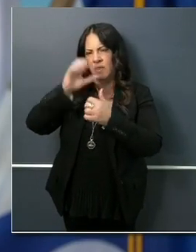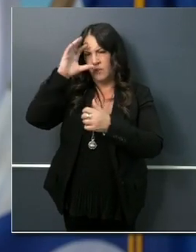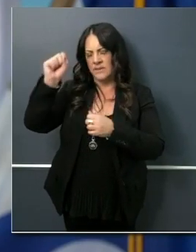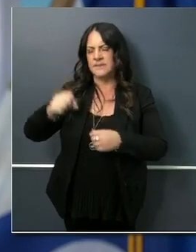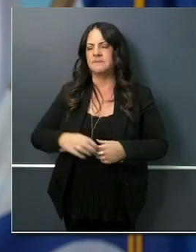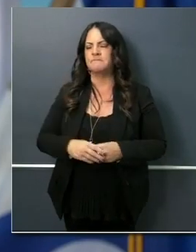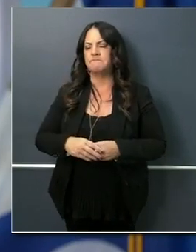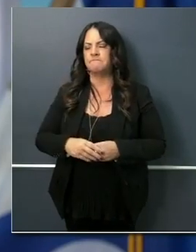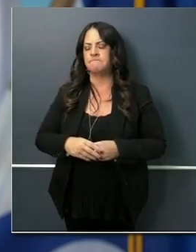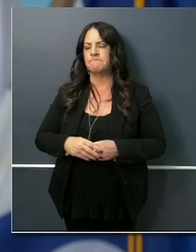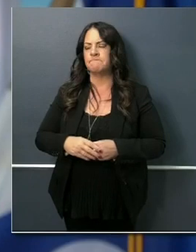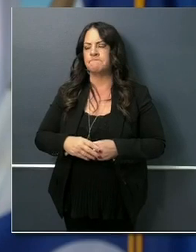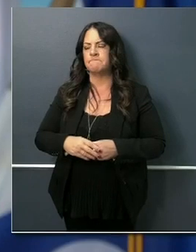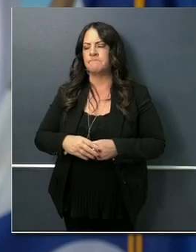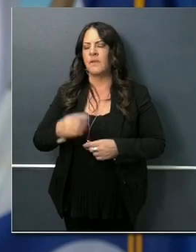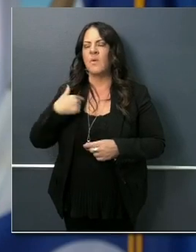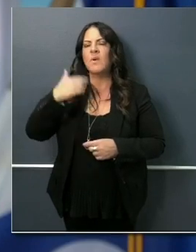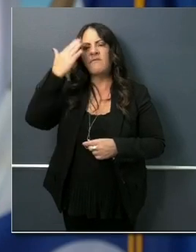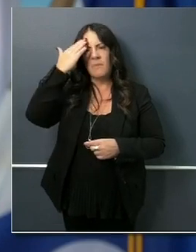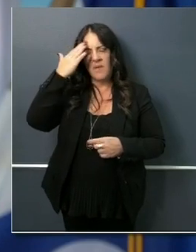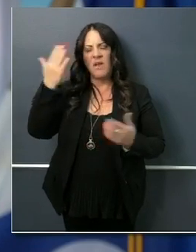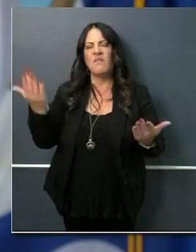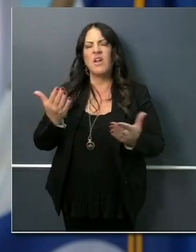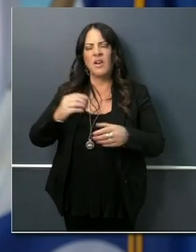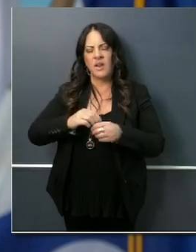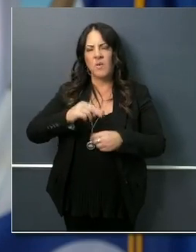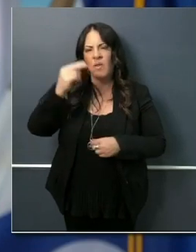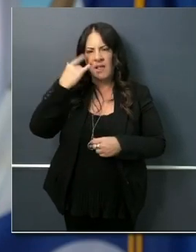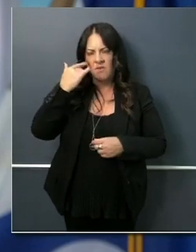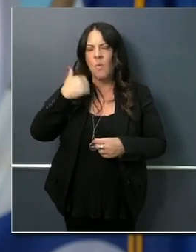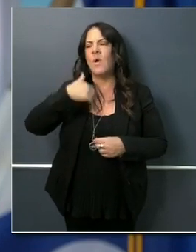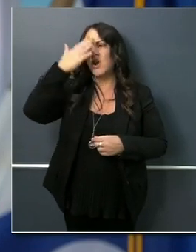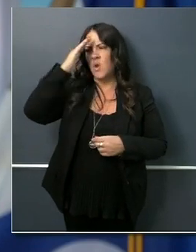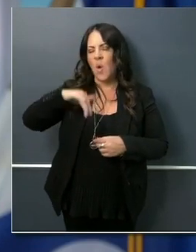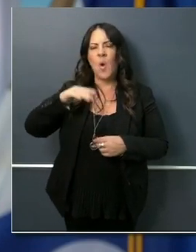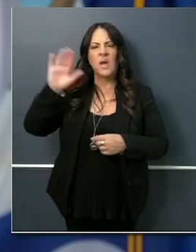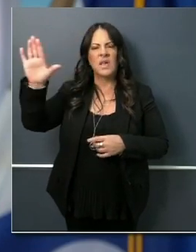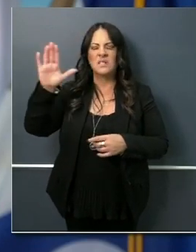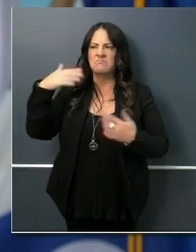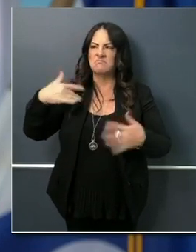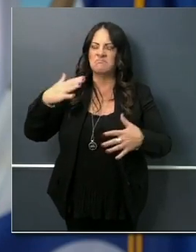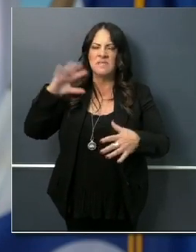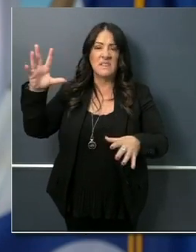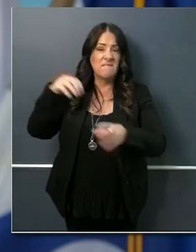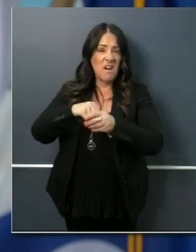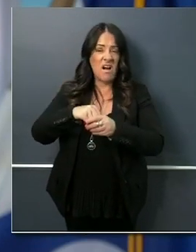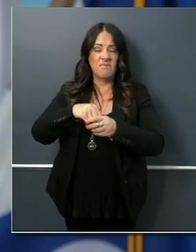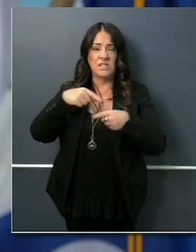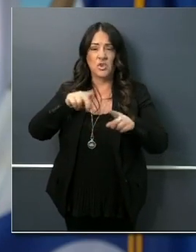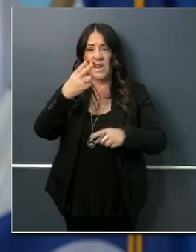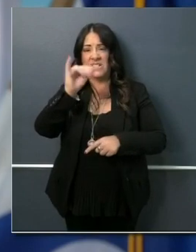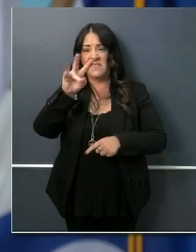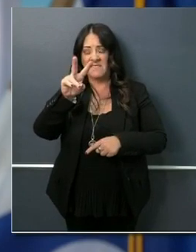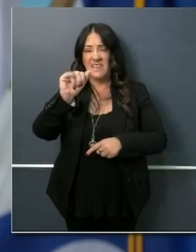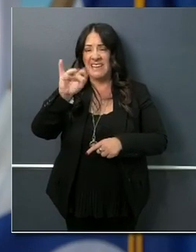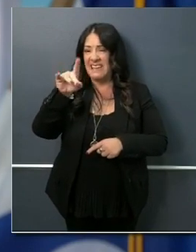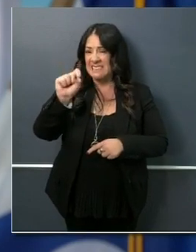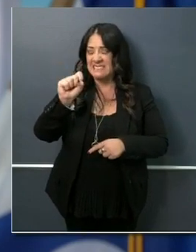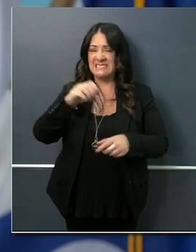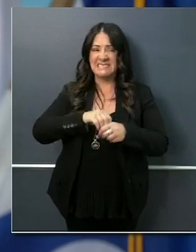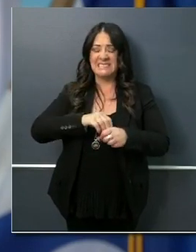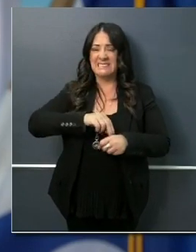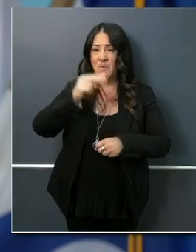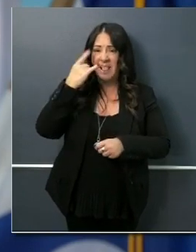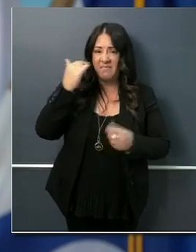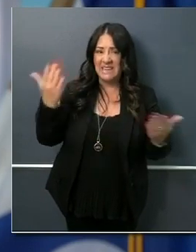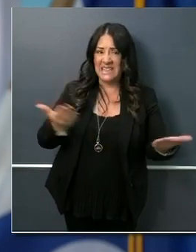from Northern California and the Bay Area, because of his heroic work during the HIV and AIDS crisis. He was a man of